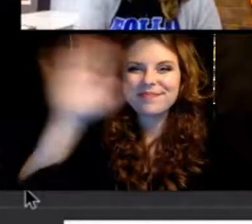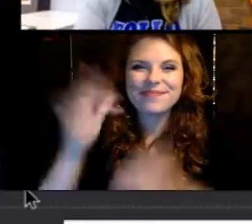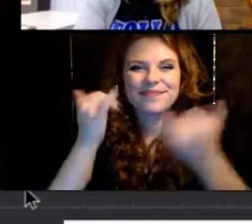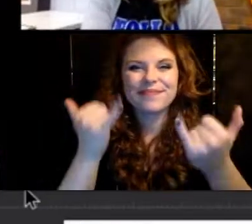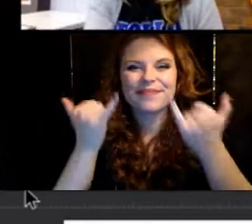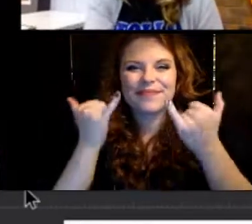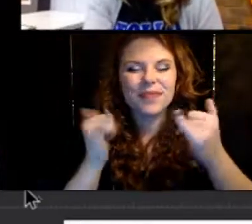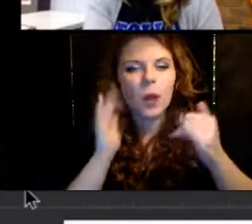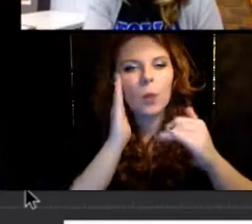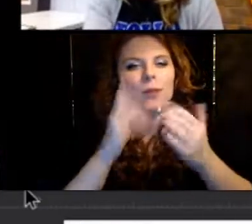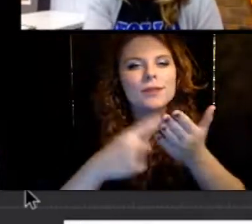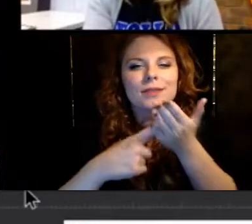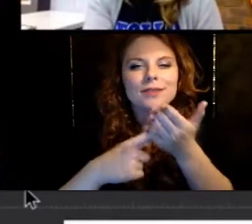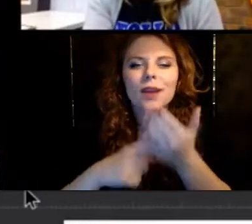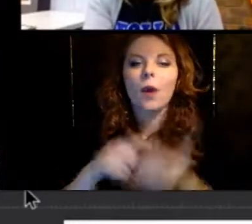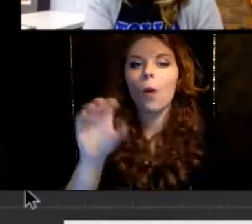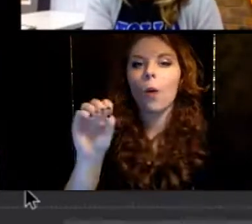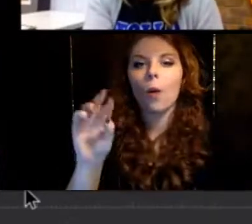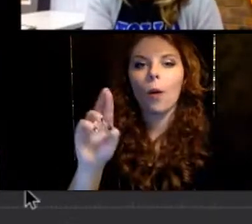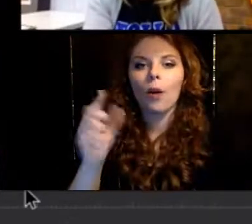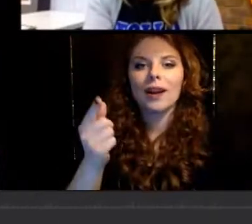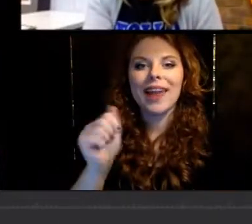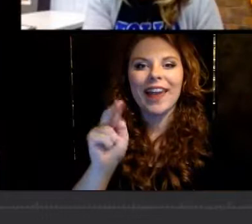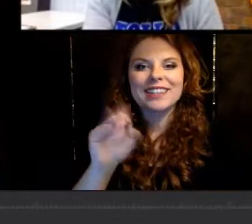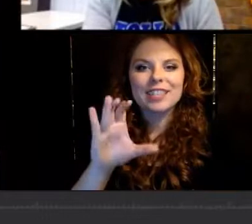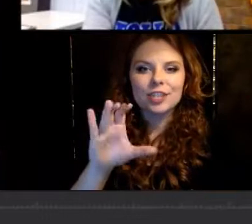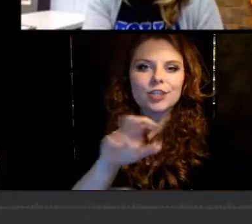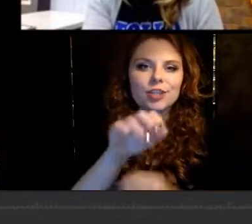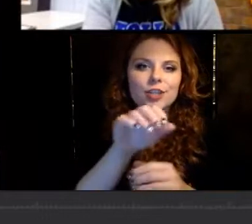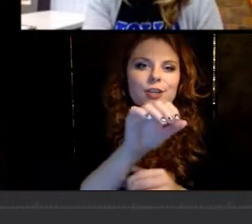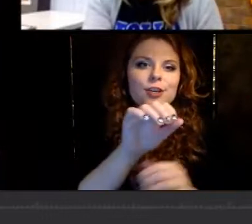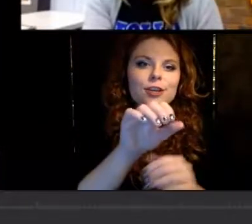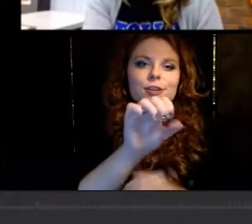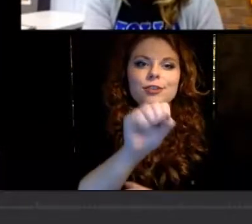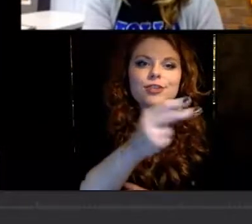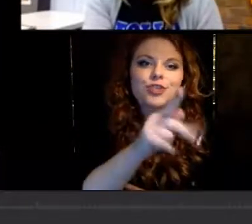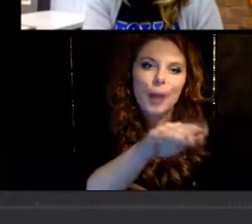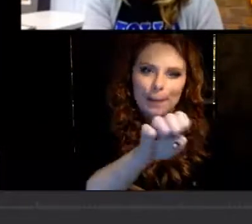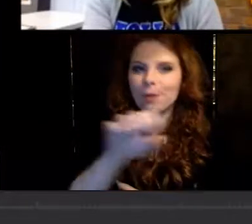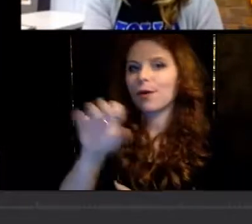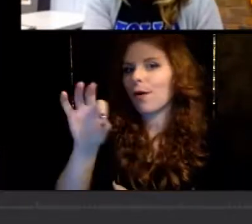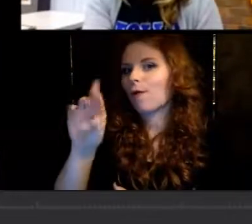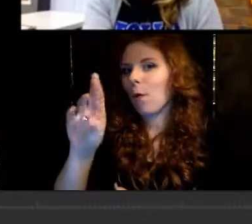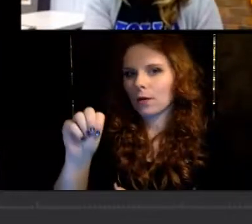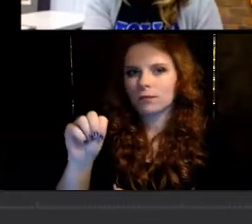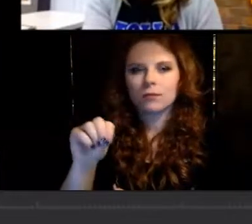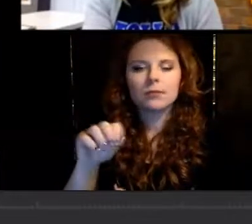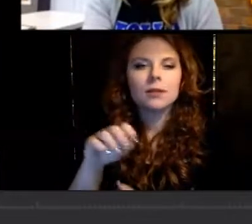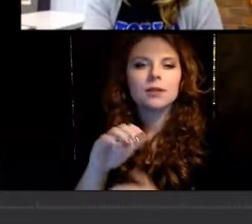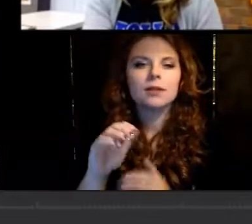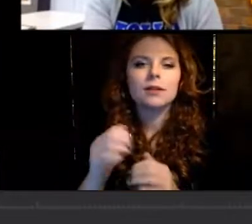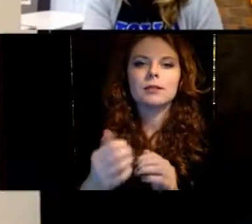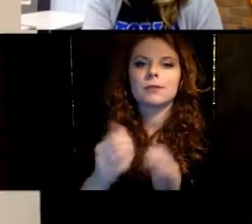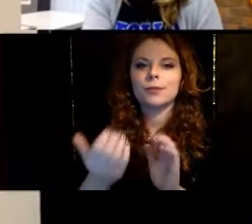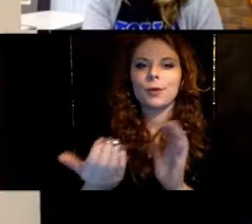space today. We are going to talk about organic shape and form, going off of what we did yesterday with geometric